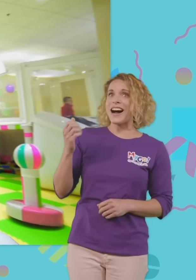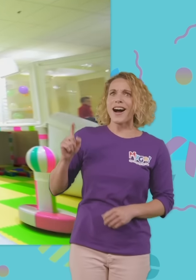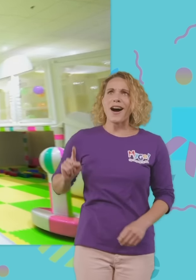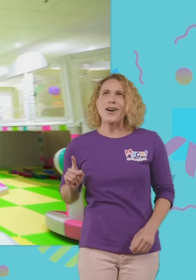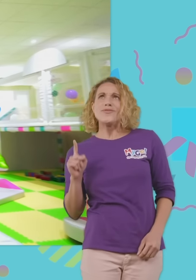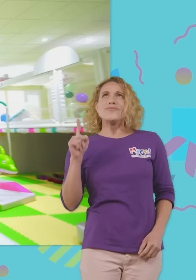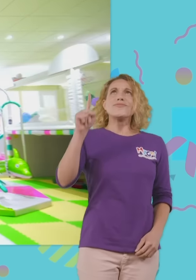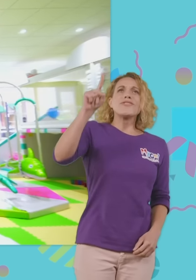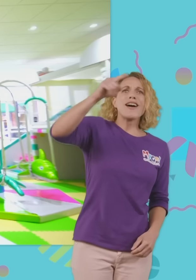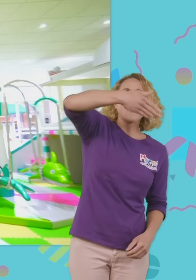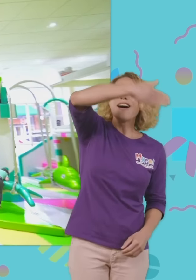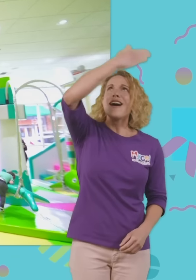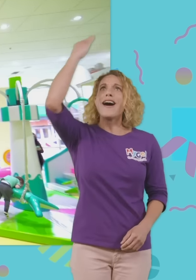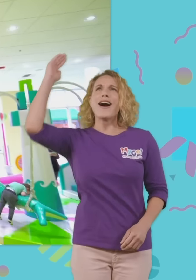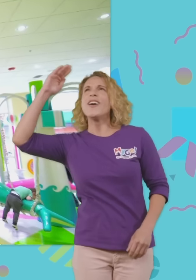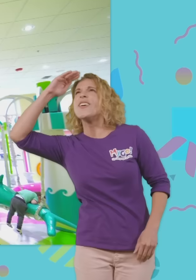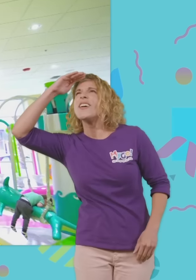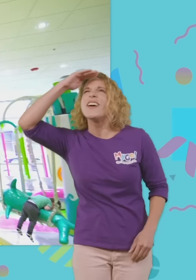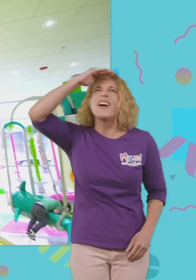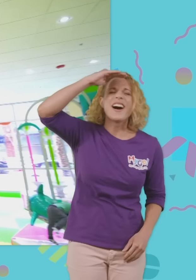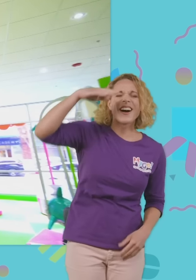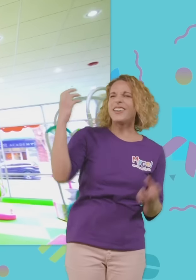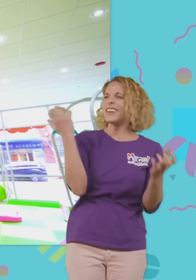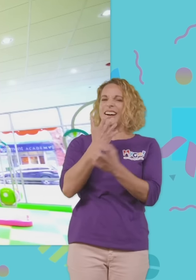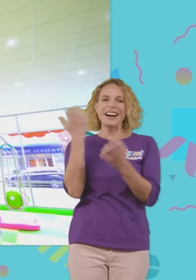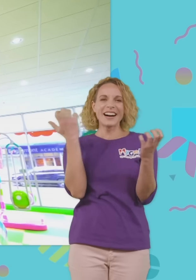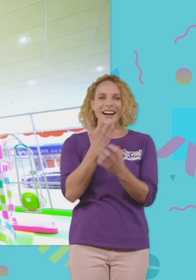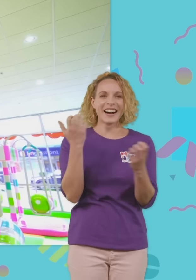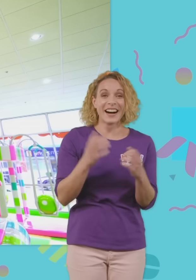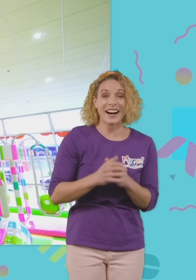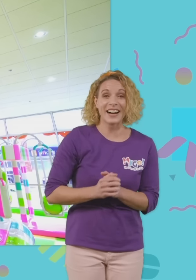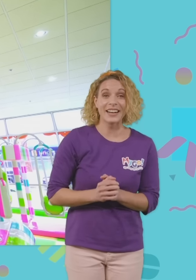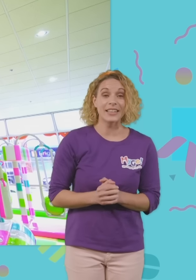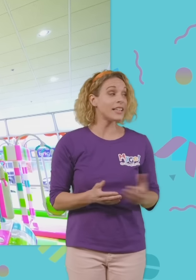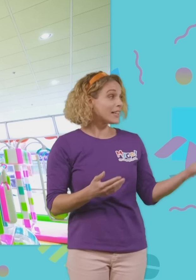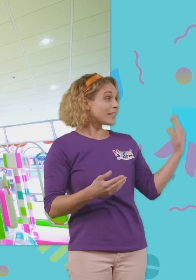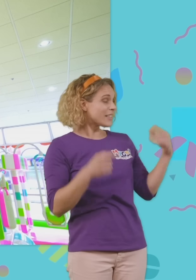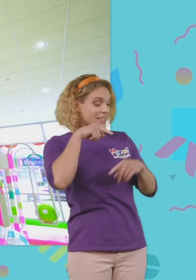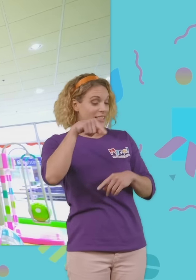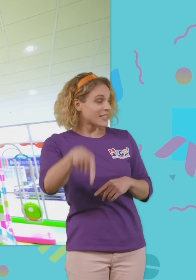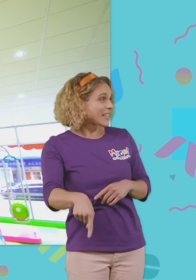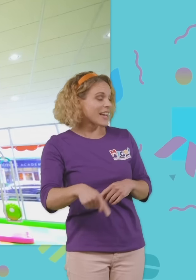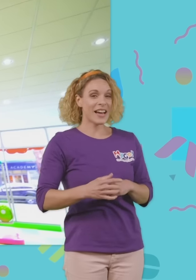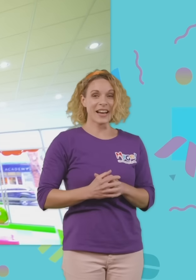Whoa! I'm really high in the sky. Whoa!